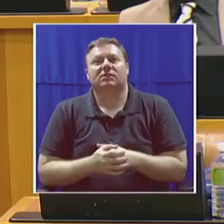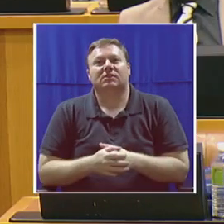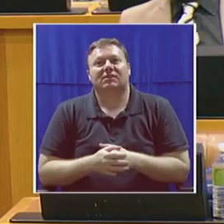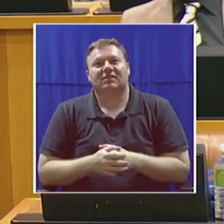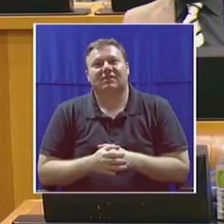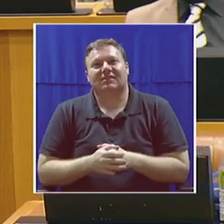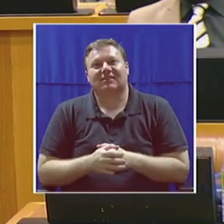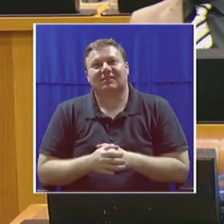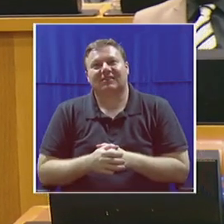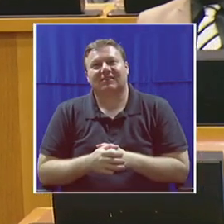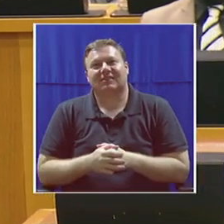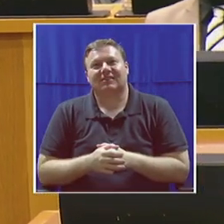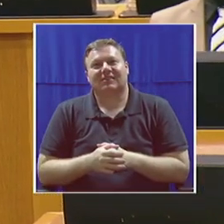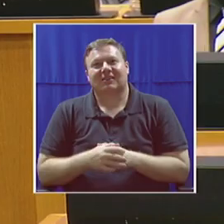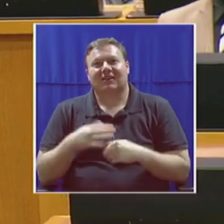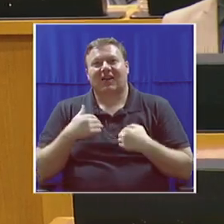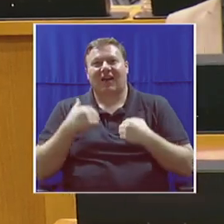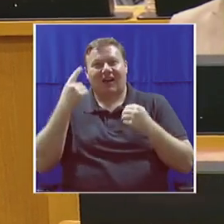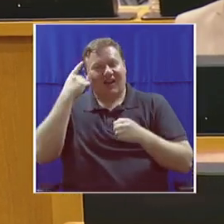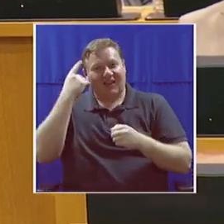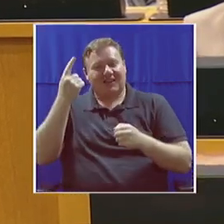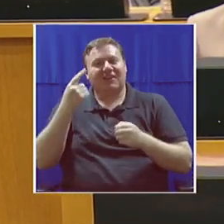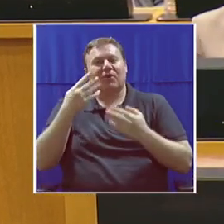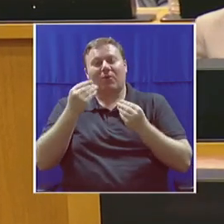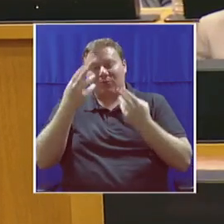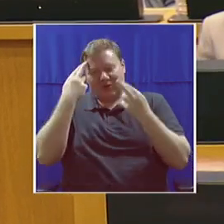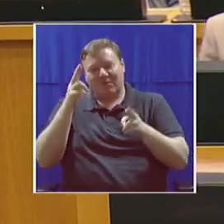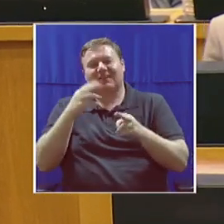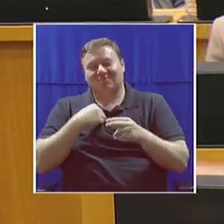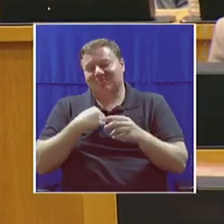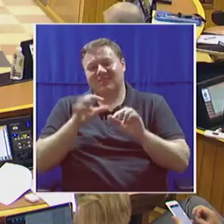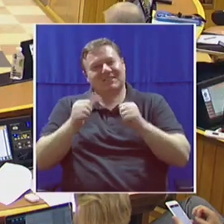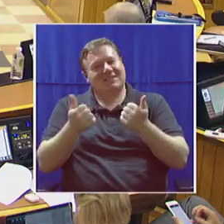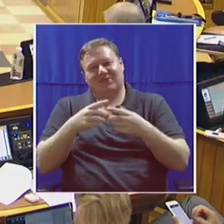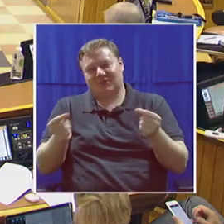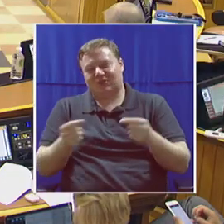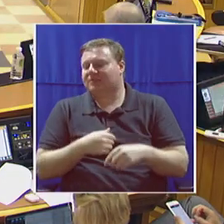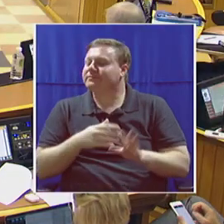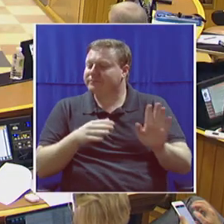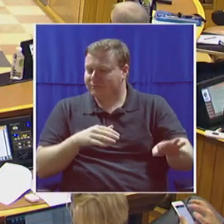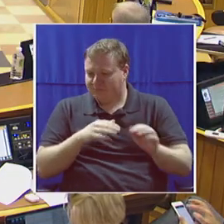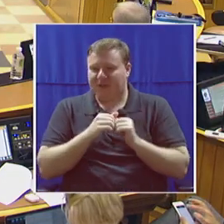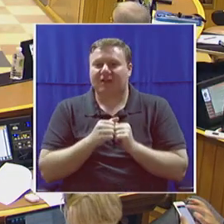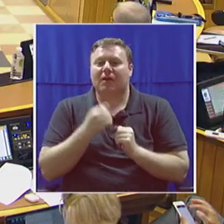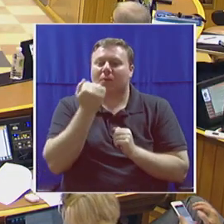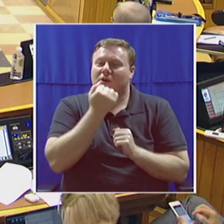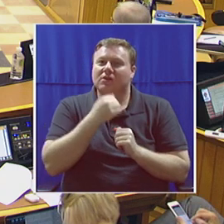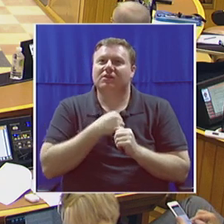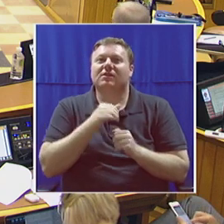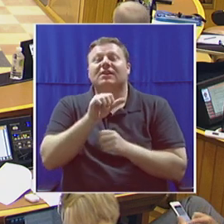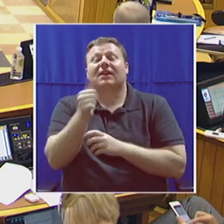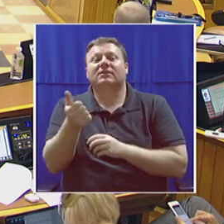I I think with respect I have already succeeded the next followup question question apologies is The